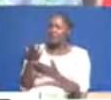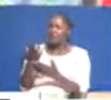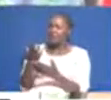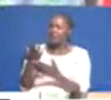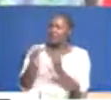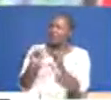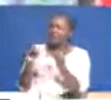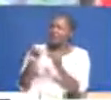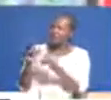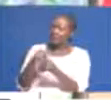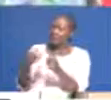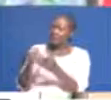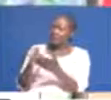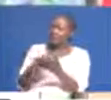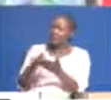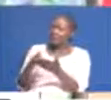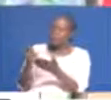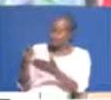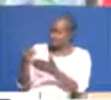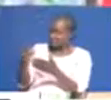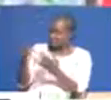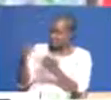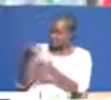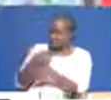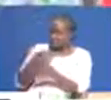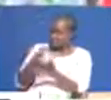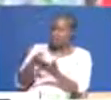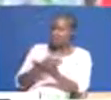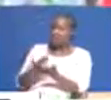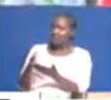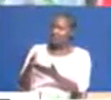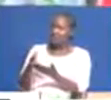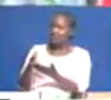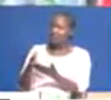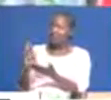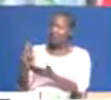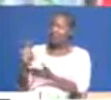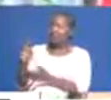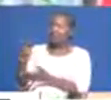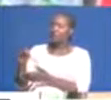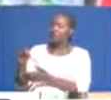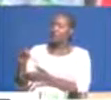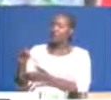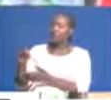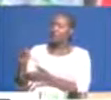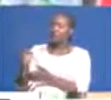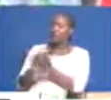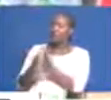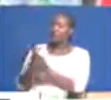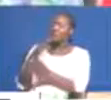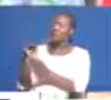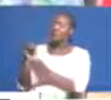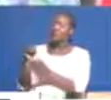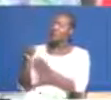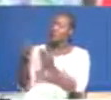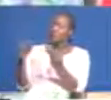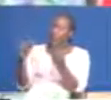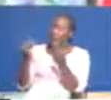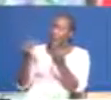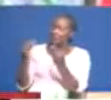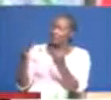music." So actually, he's the one who introduced me to music. It was Ben Nicholas who did that. Okay. Without him, he's the one who taught me all